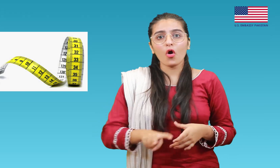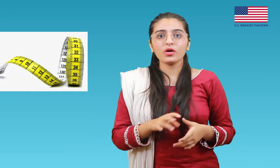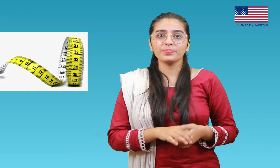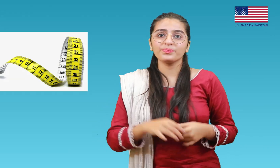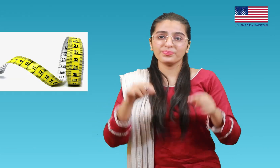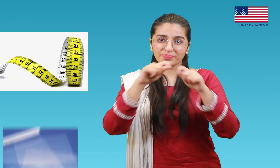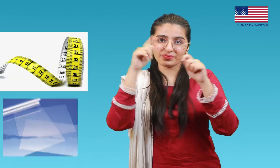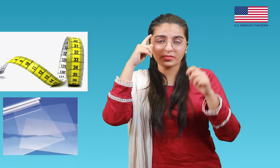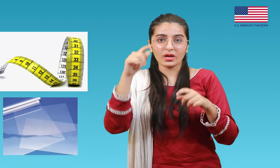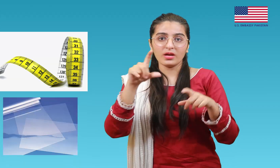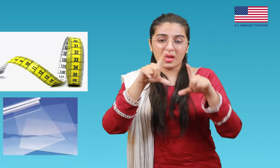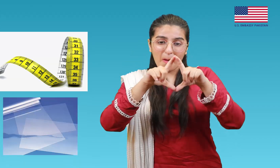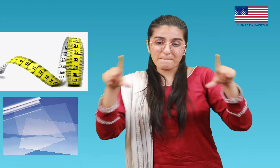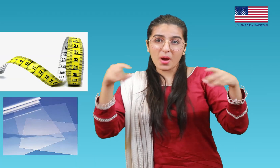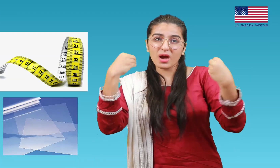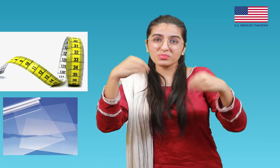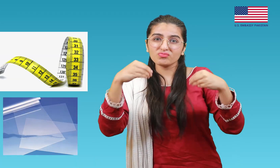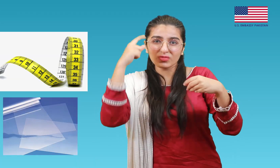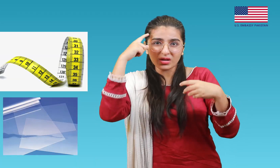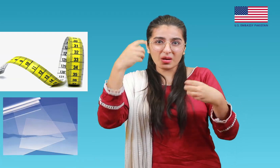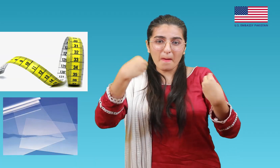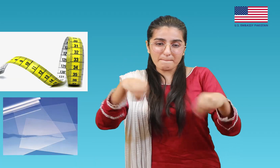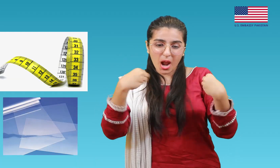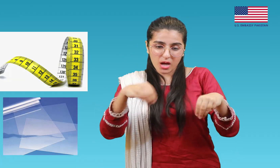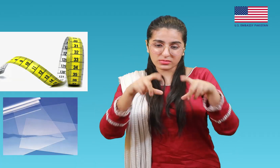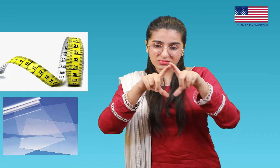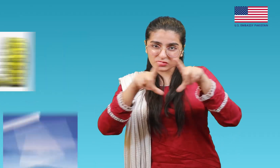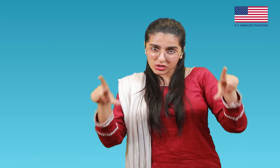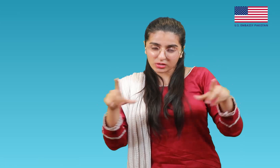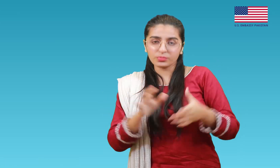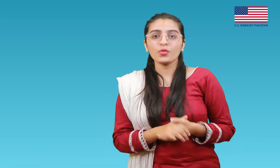some transparent plastic sheets,